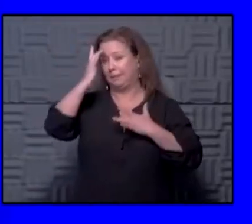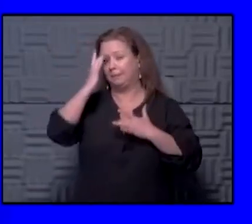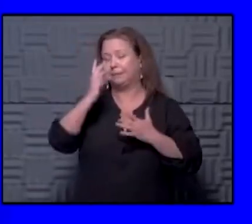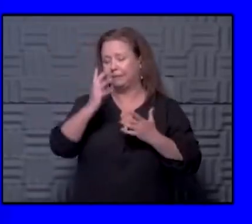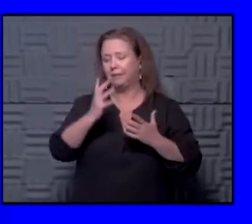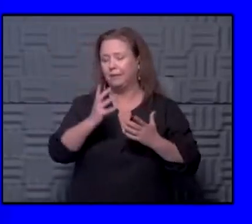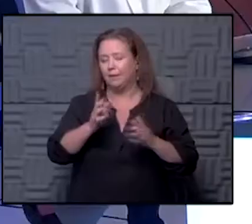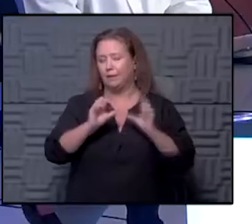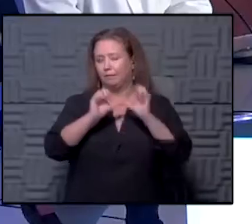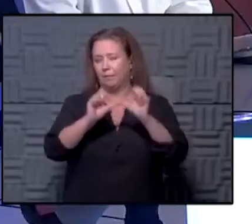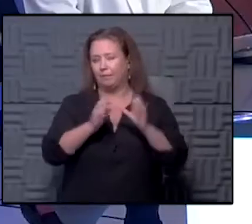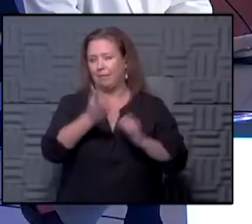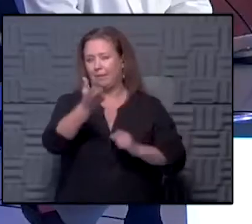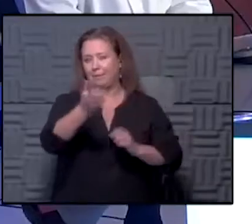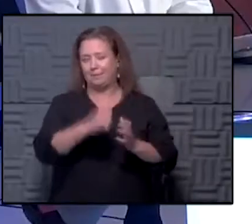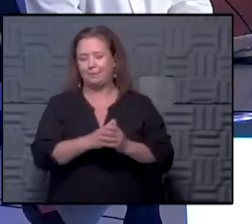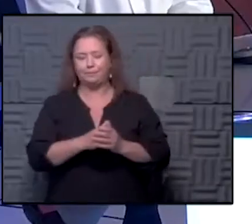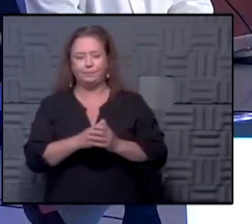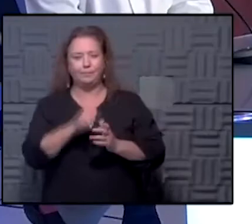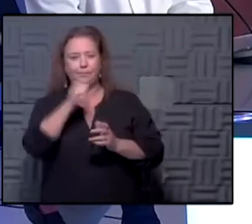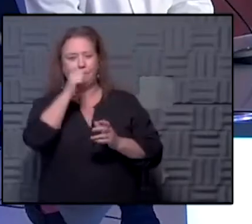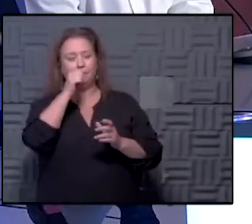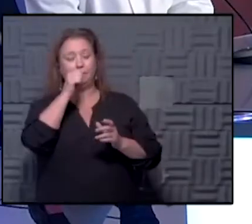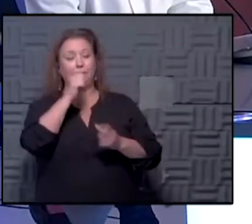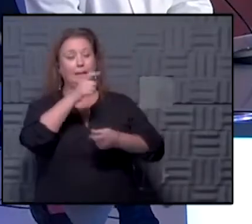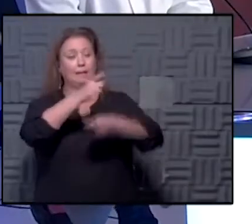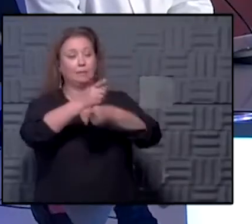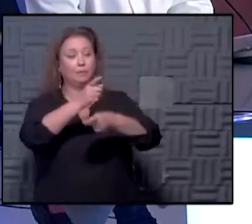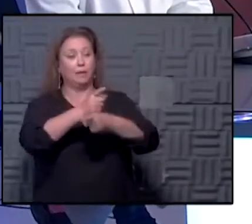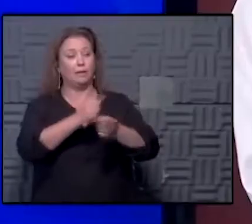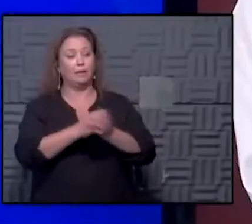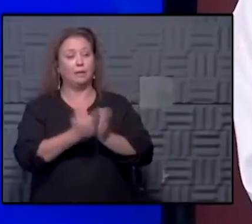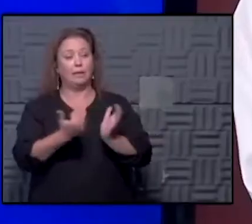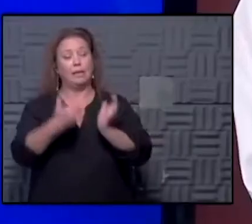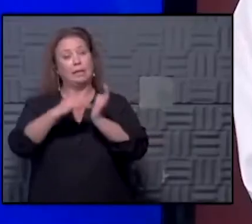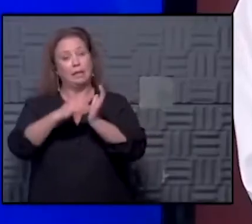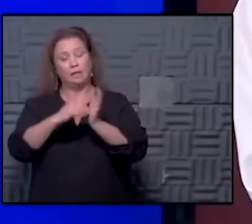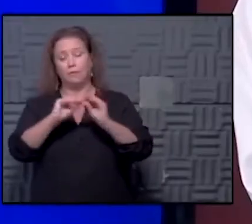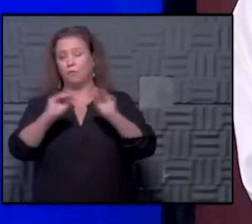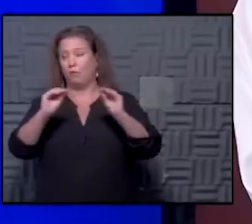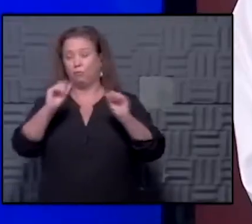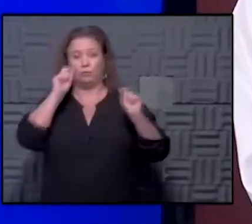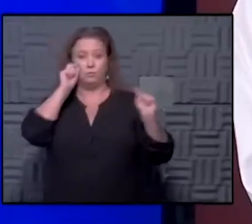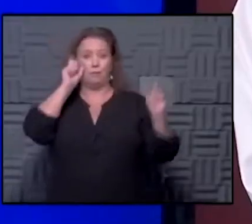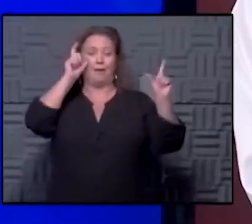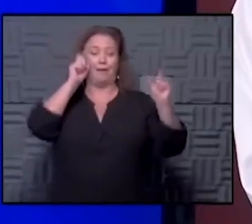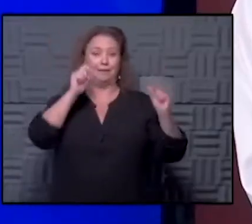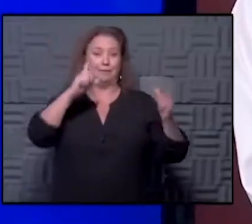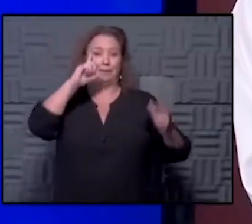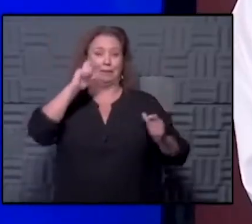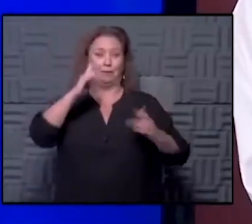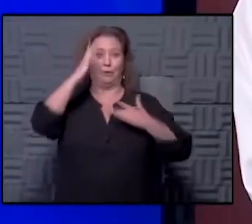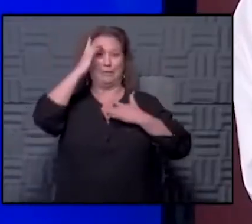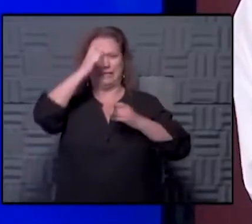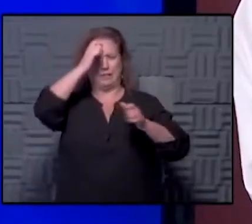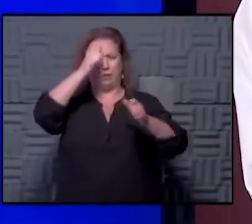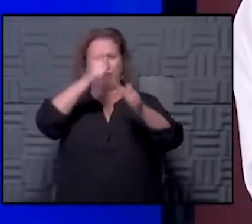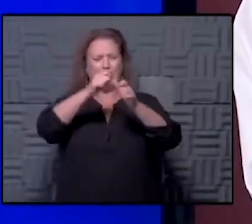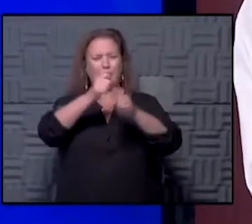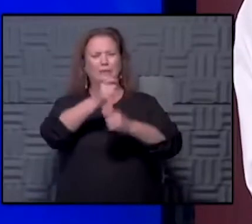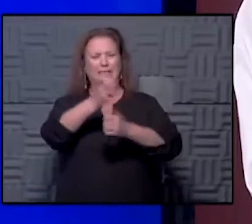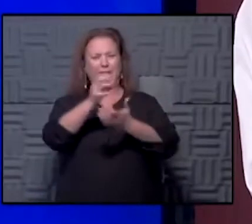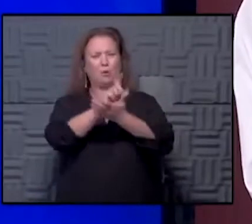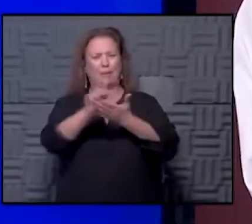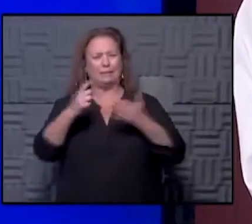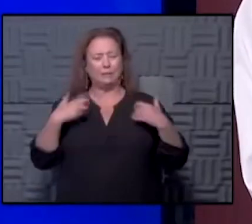acute infection. Yeah, and I think that that's right. And it should, again, come as no surprise because when you get sick, remember how it takes a few weeks